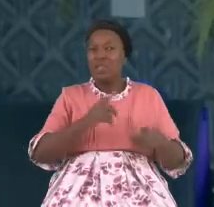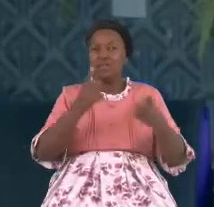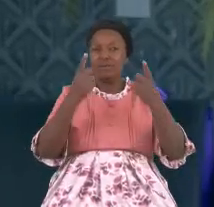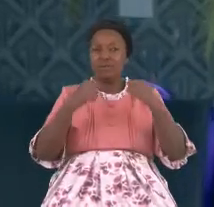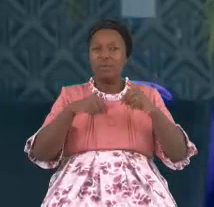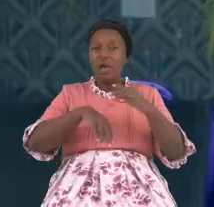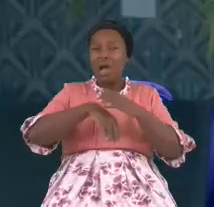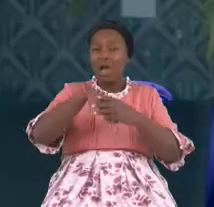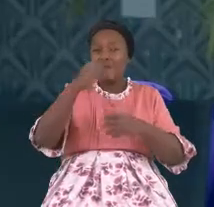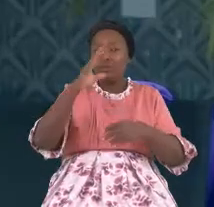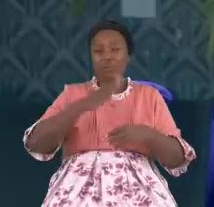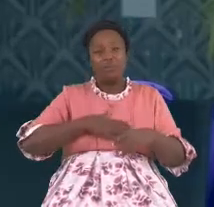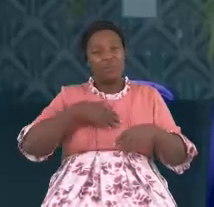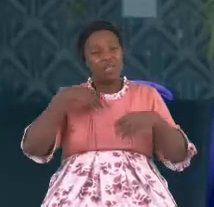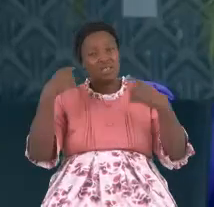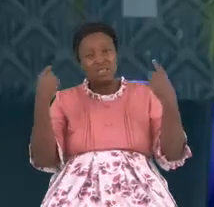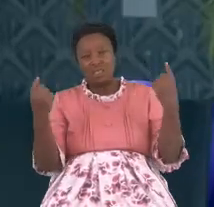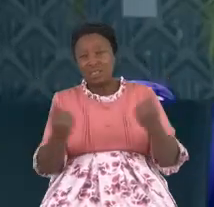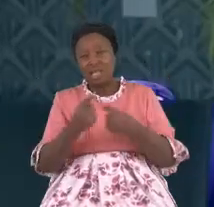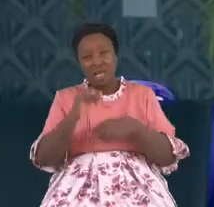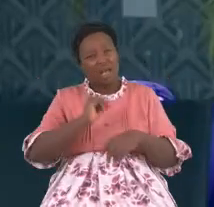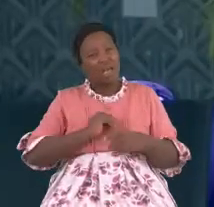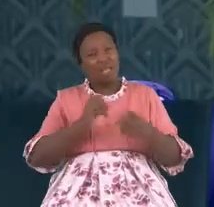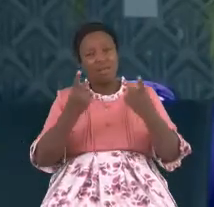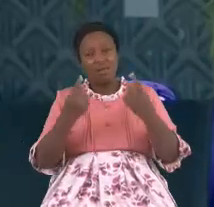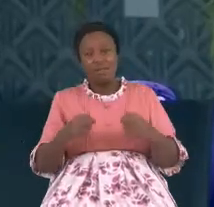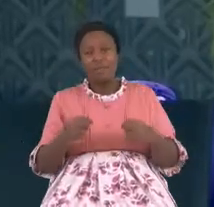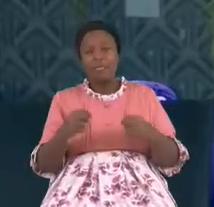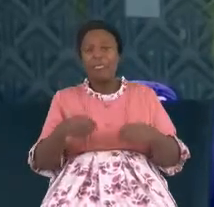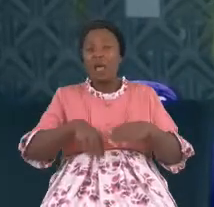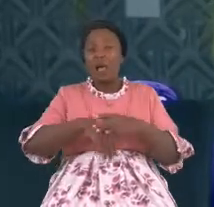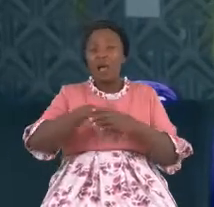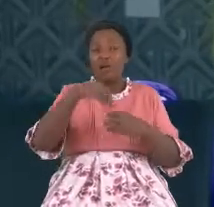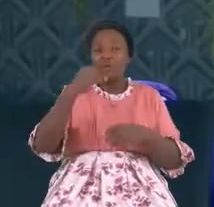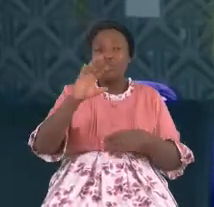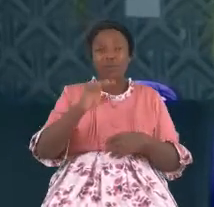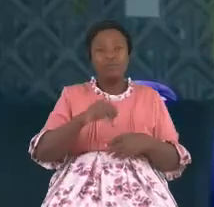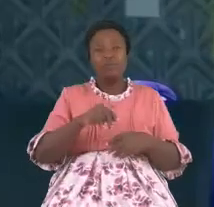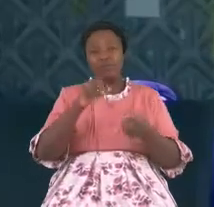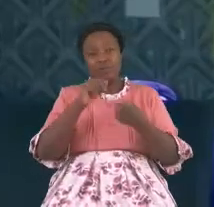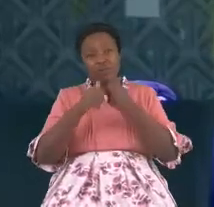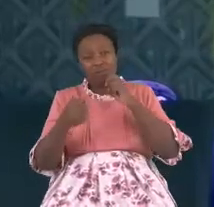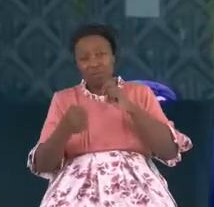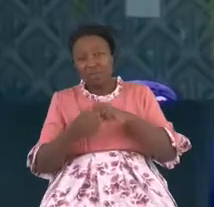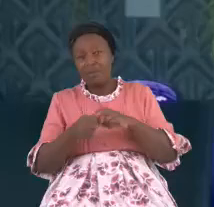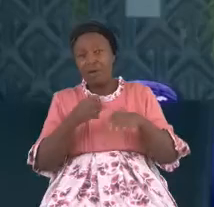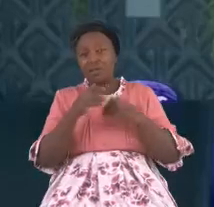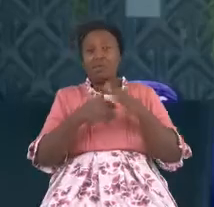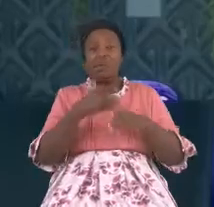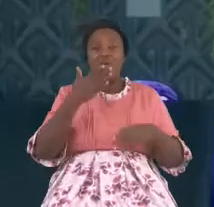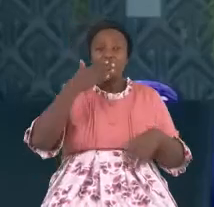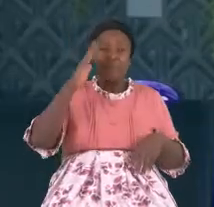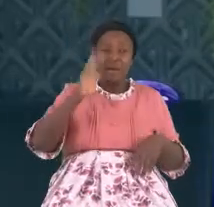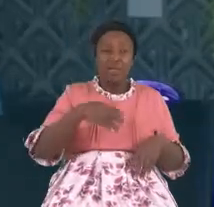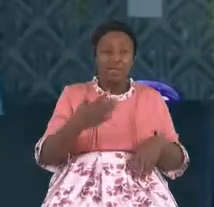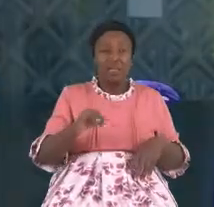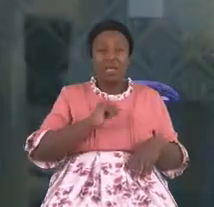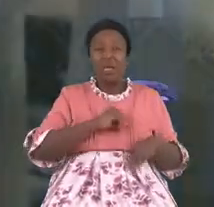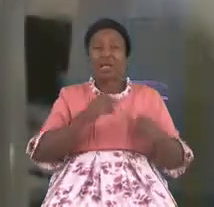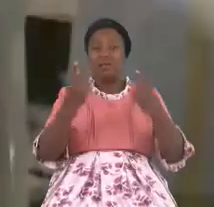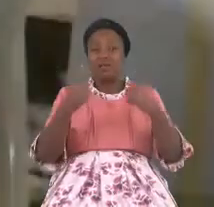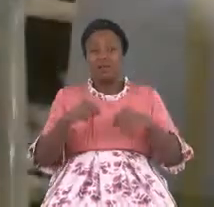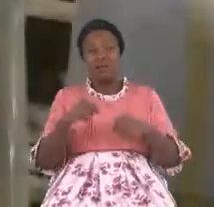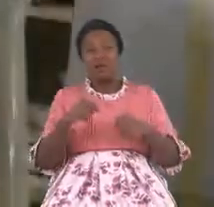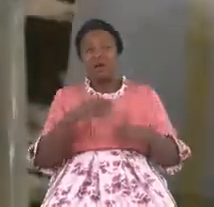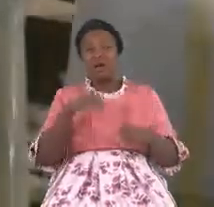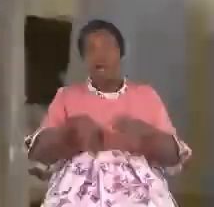my sin, I come. Out of crime, I come. Out of using all